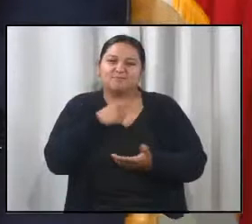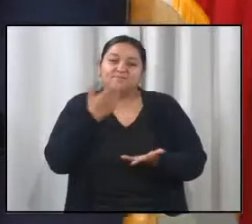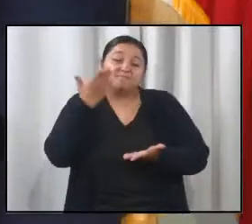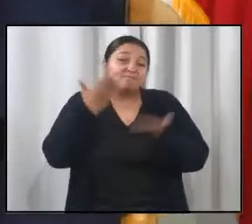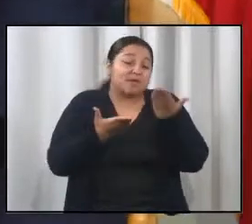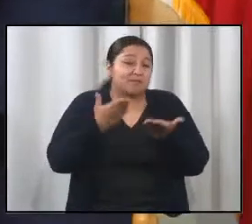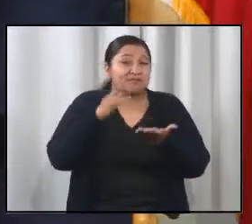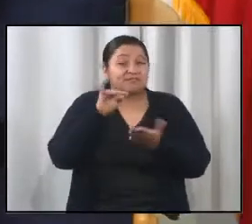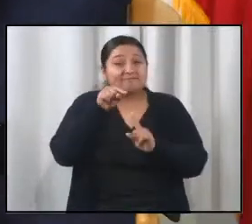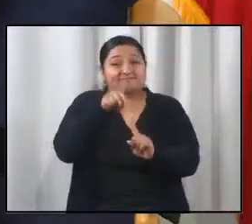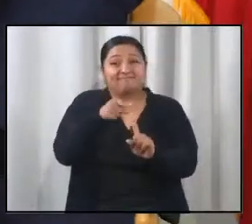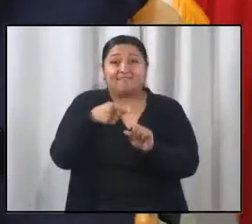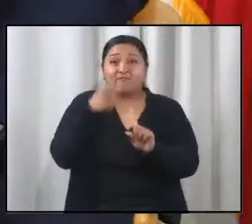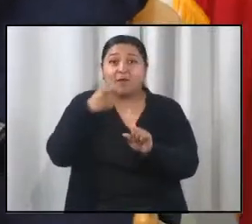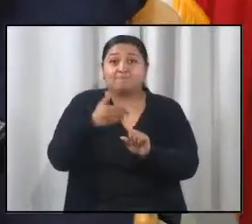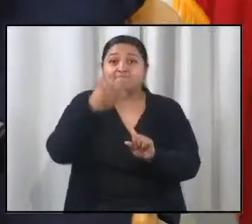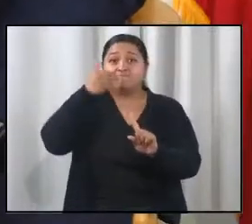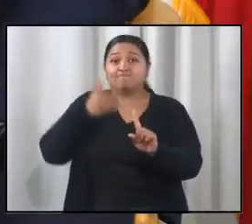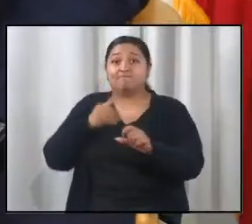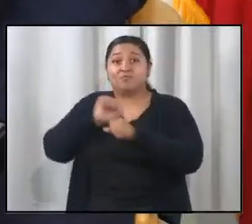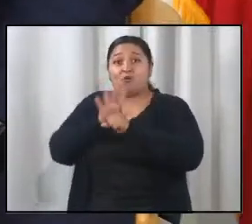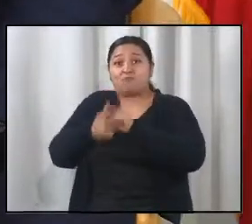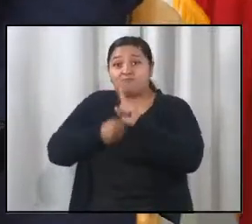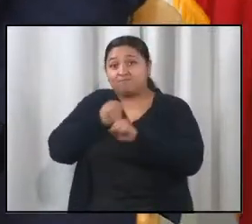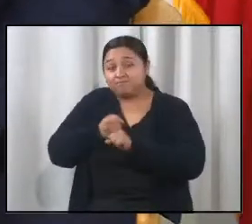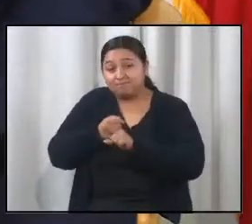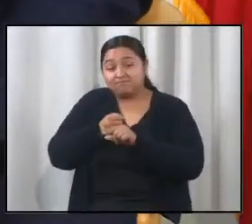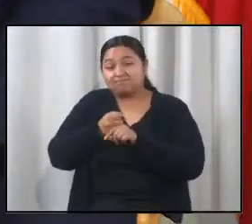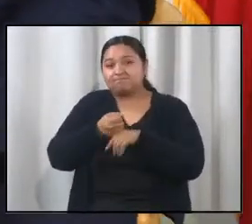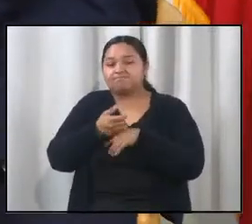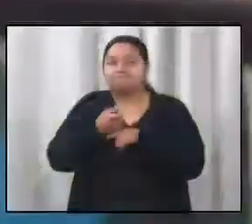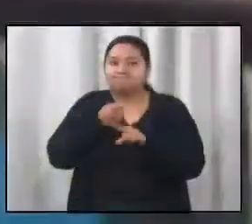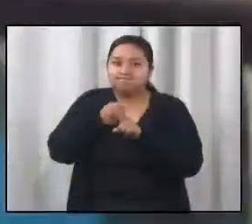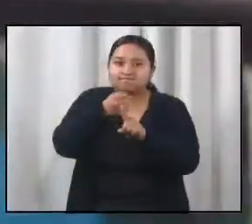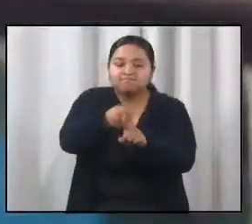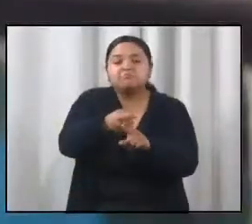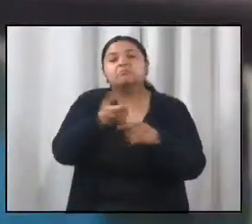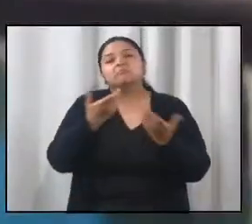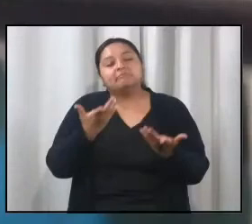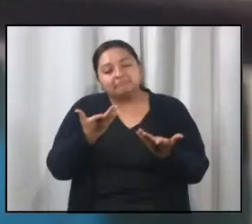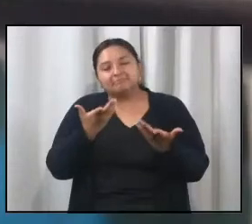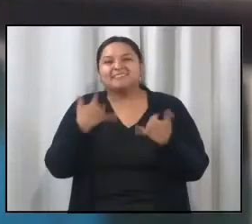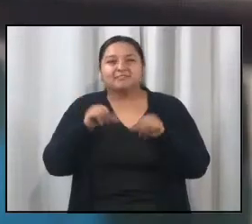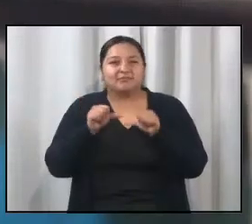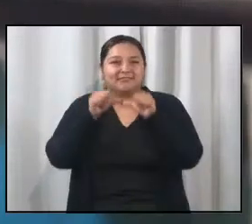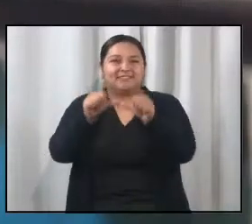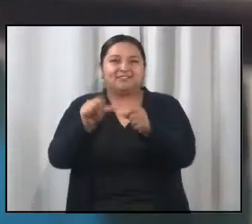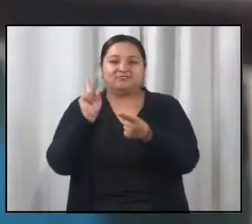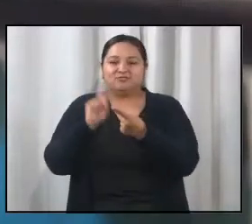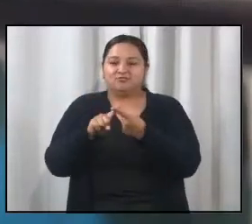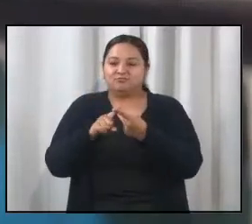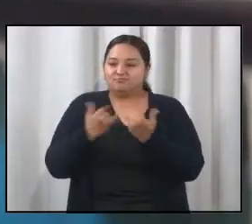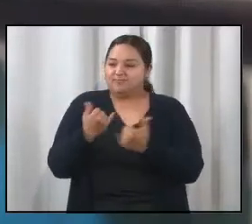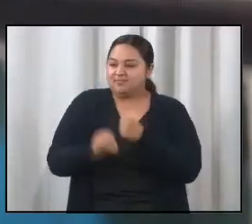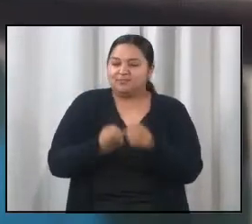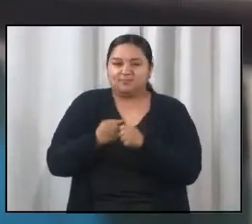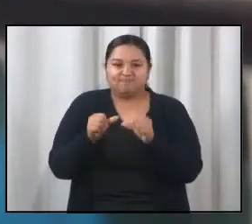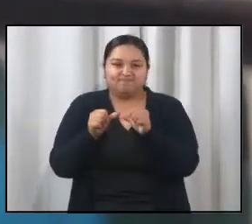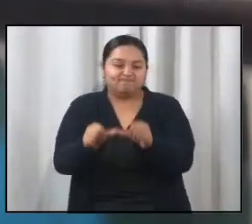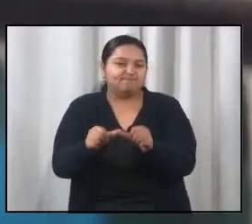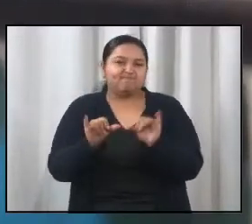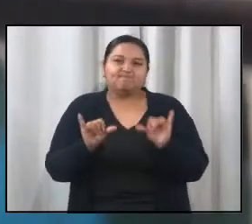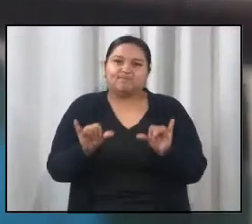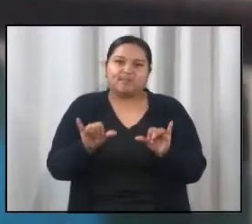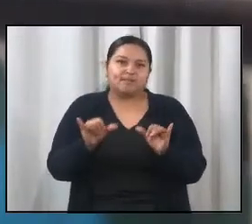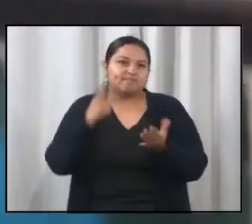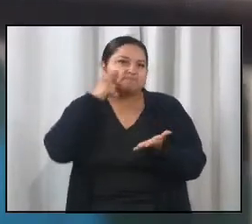pandemic. This trend continues into 2023, so no major changes